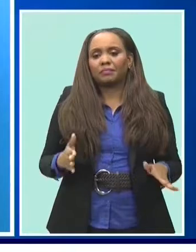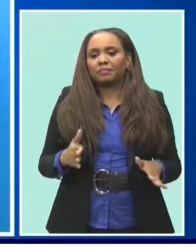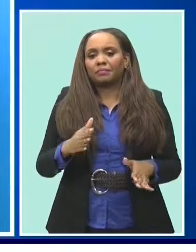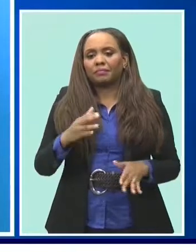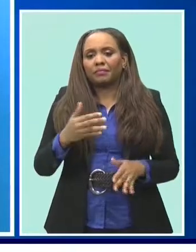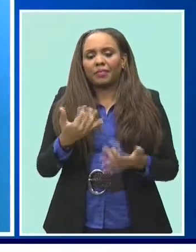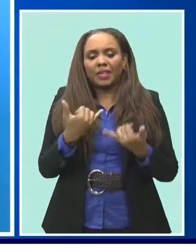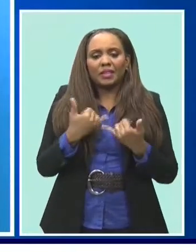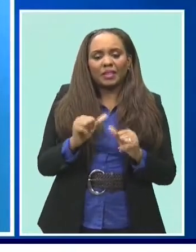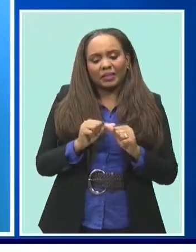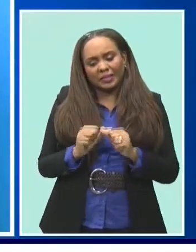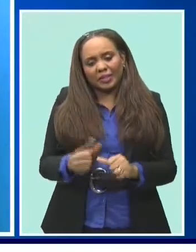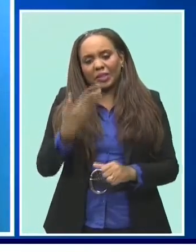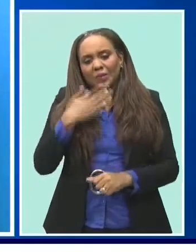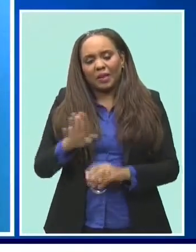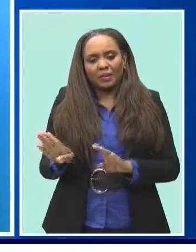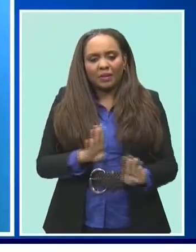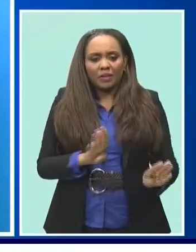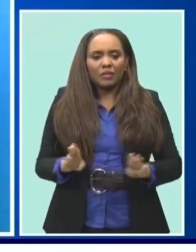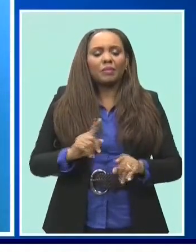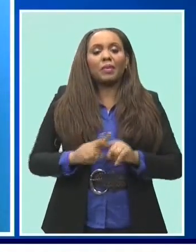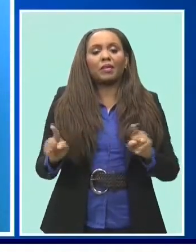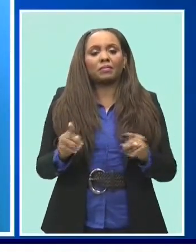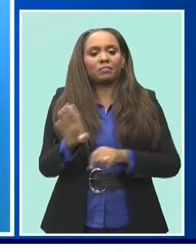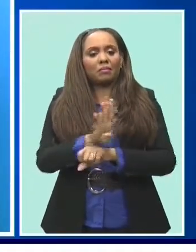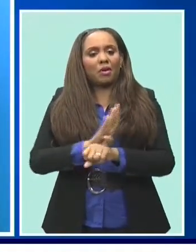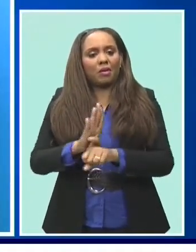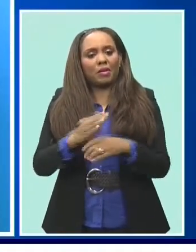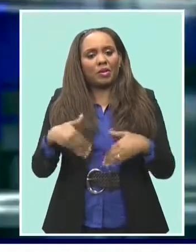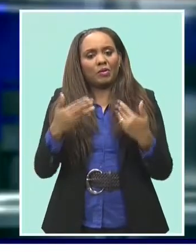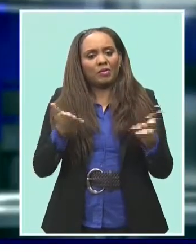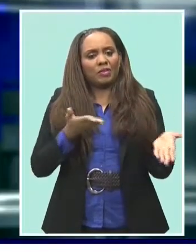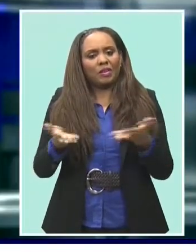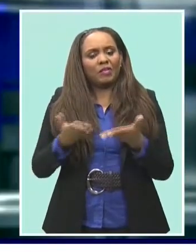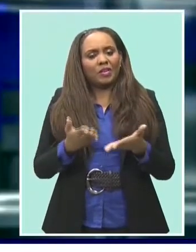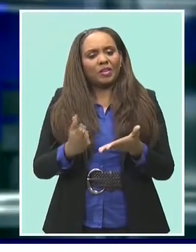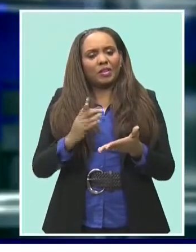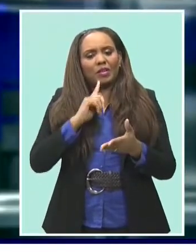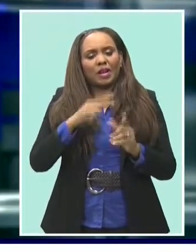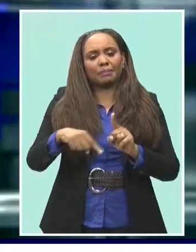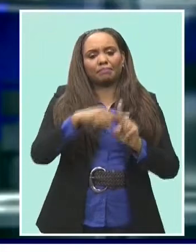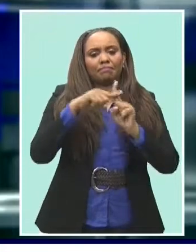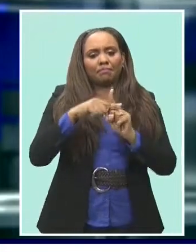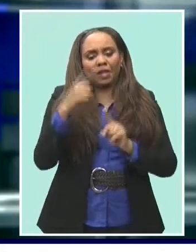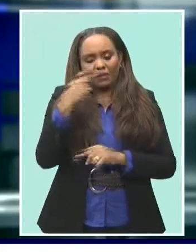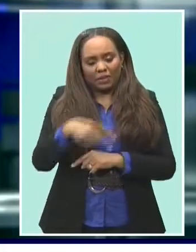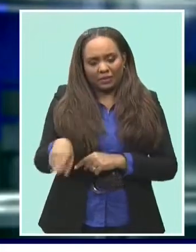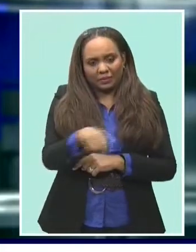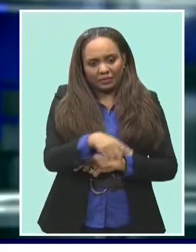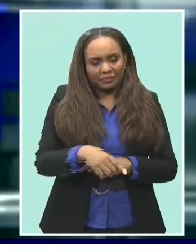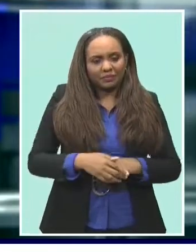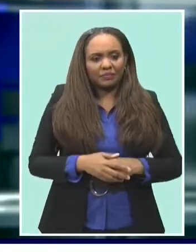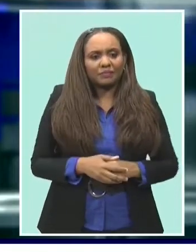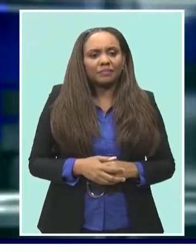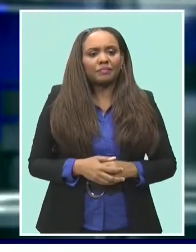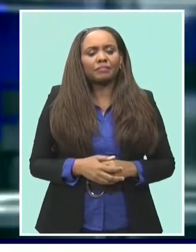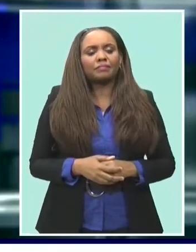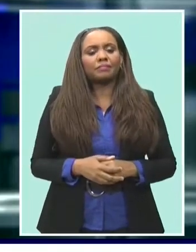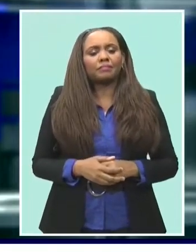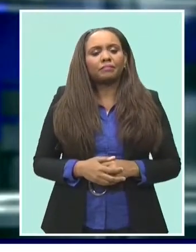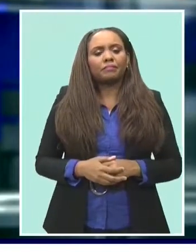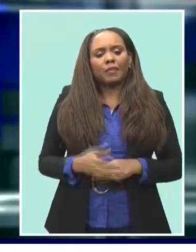service, got them into really good shape. Now, another issue identified by the committee back